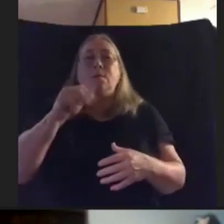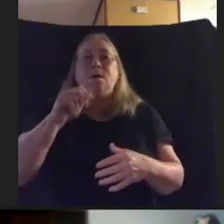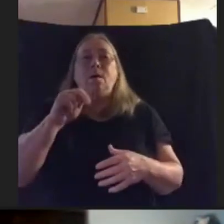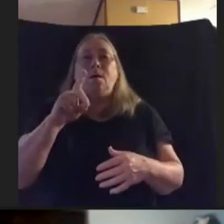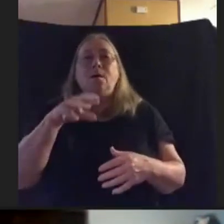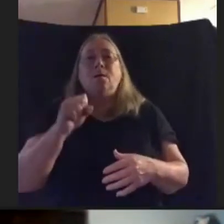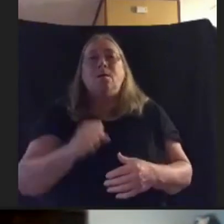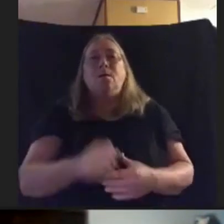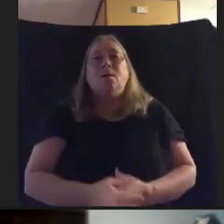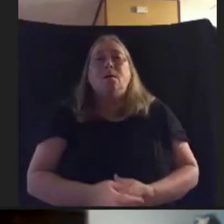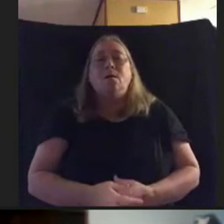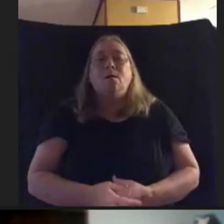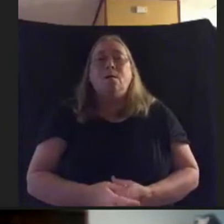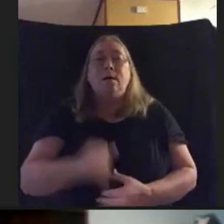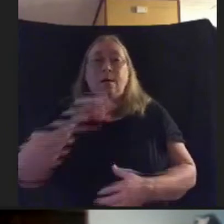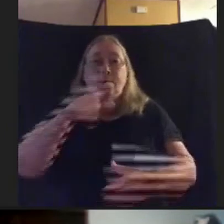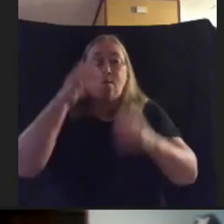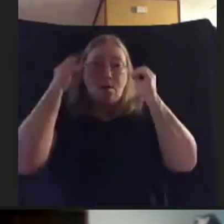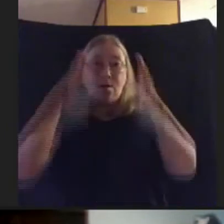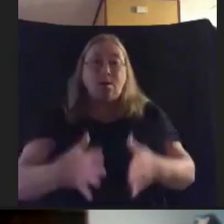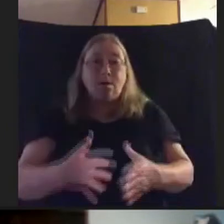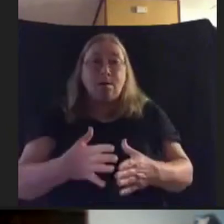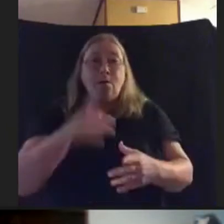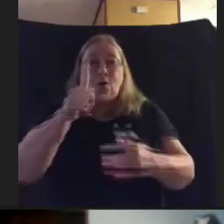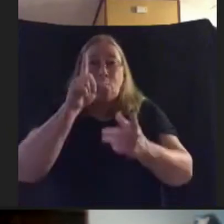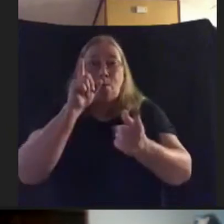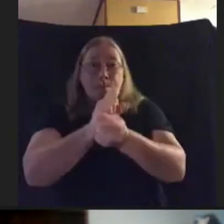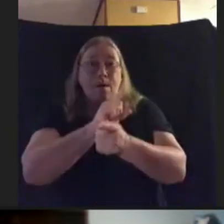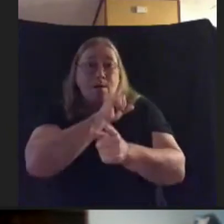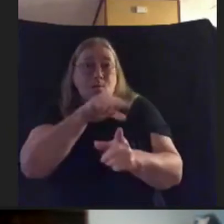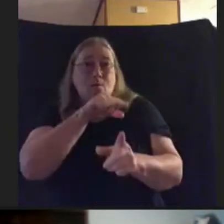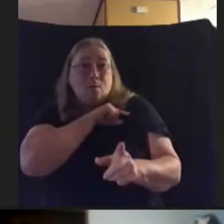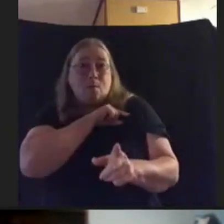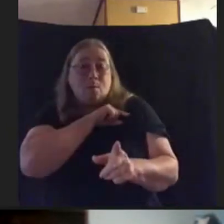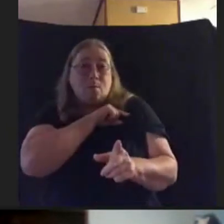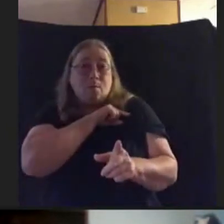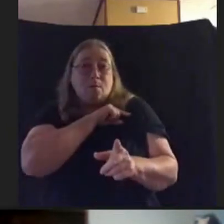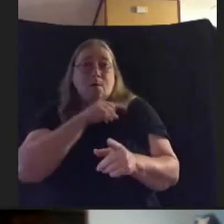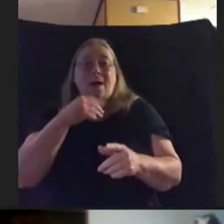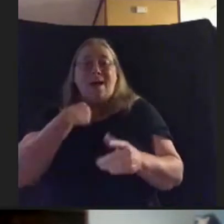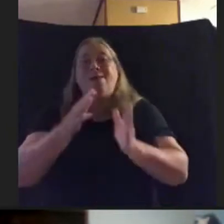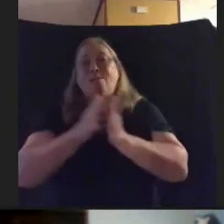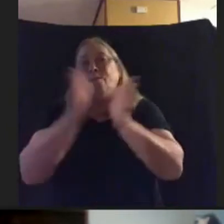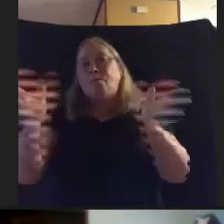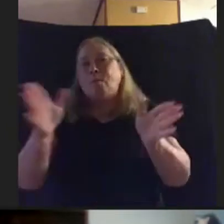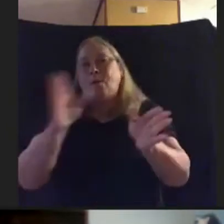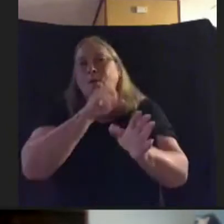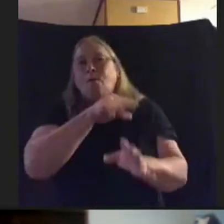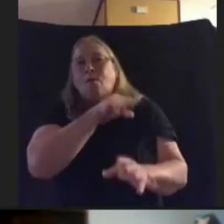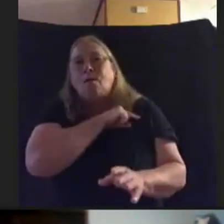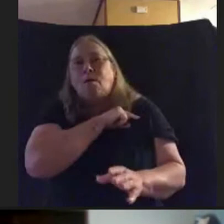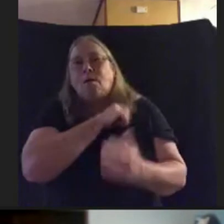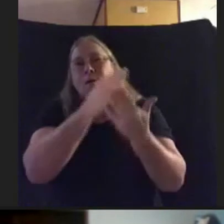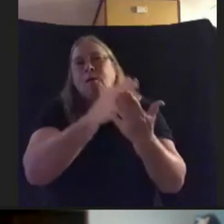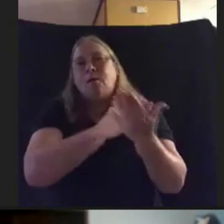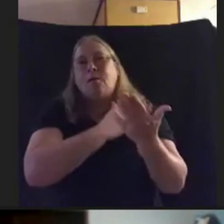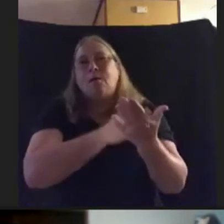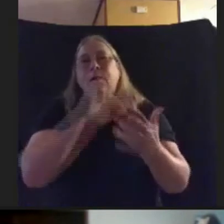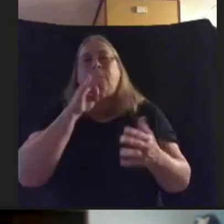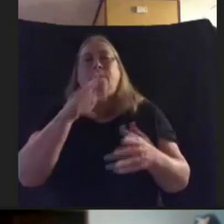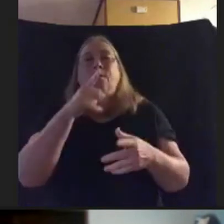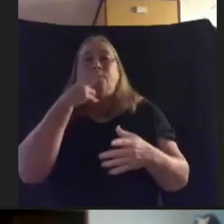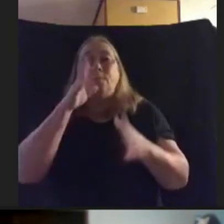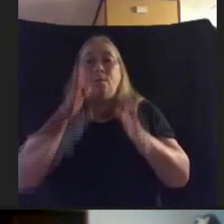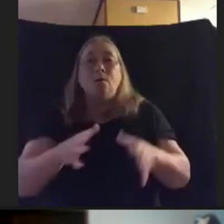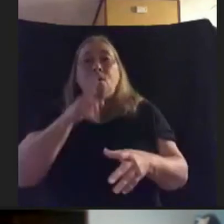Absolutely. So if you're a teacher and you meet one of those criteria, they're pretty broad criteria. If you have a BMI over 30, you qualify. If you're a smoker, you qualify. So it's